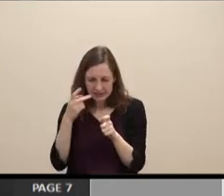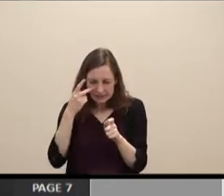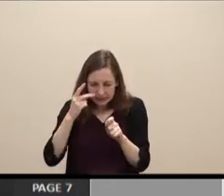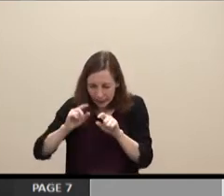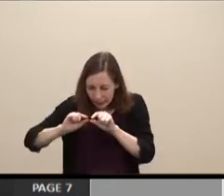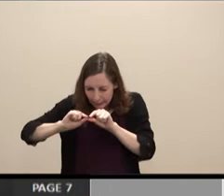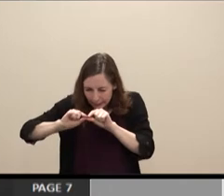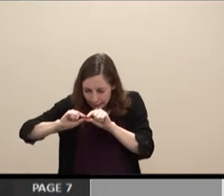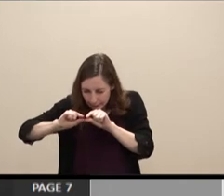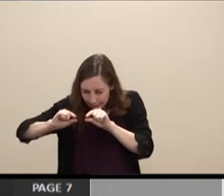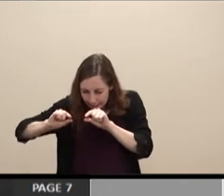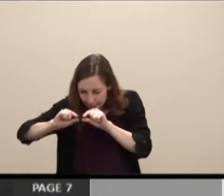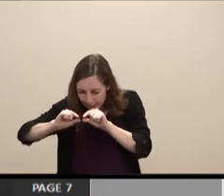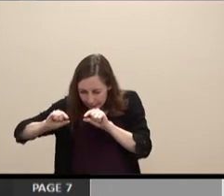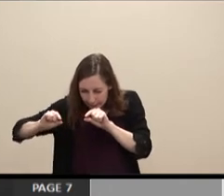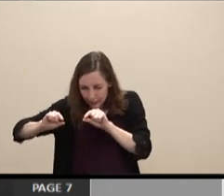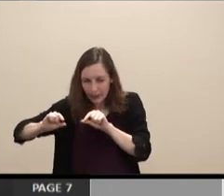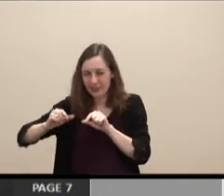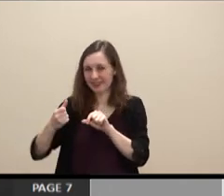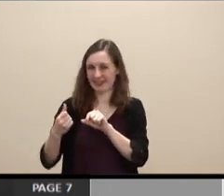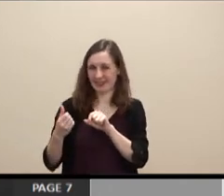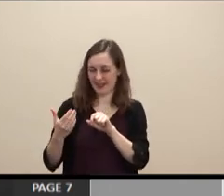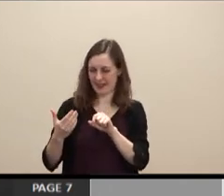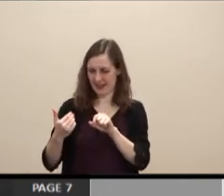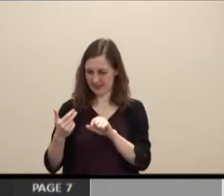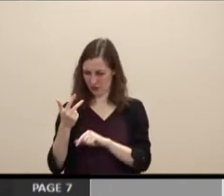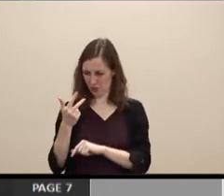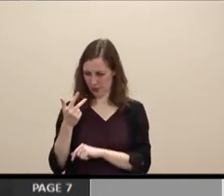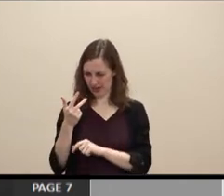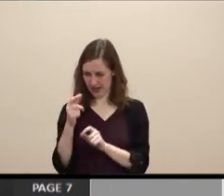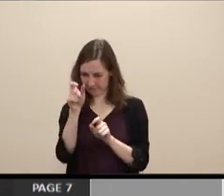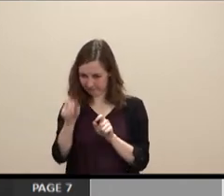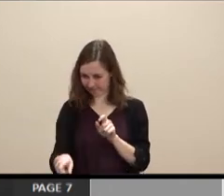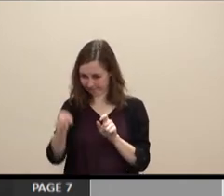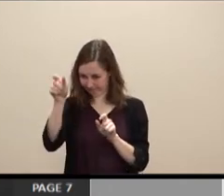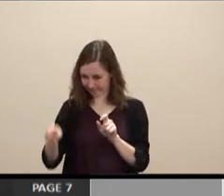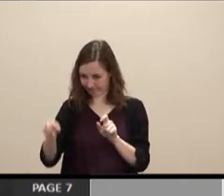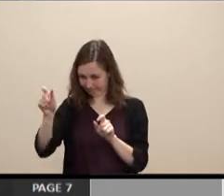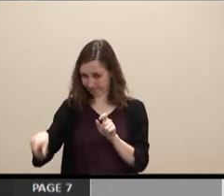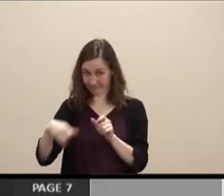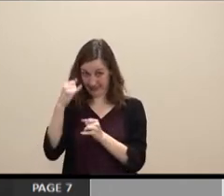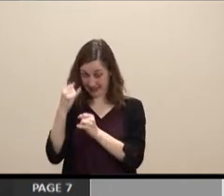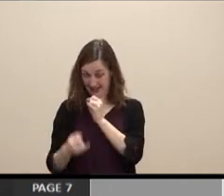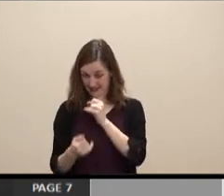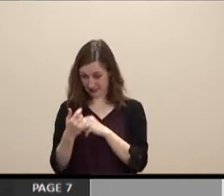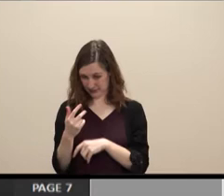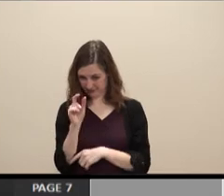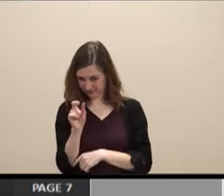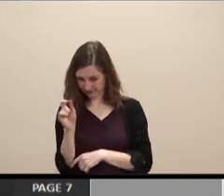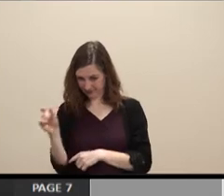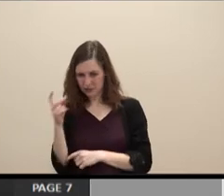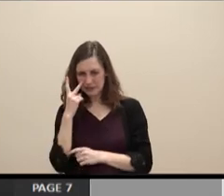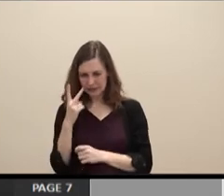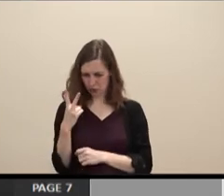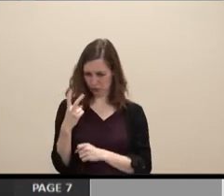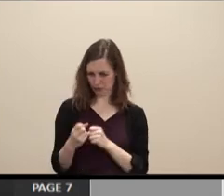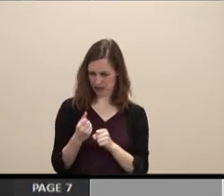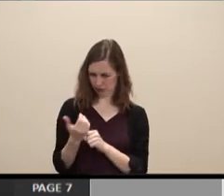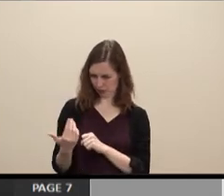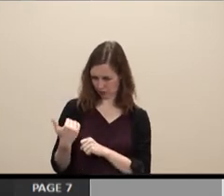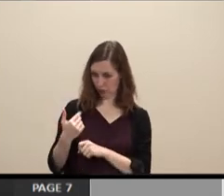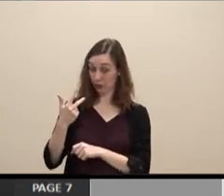three bars. You see how large those adjustments were 3 years ago, 2 years ago, and then last year. A much